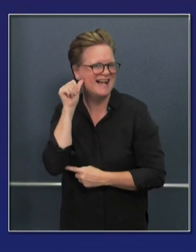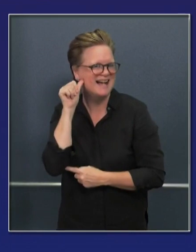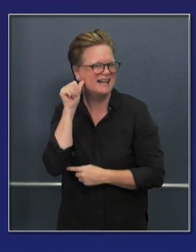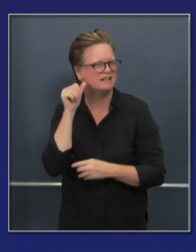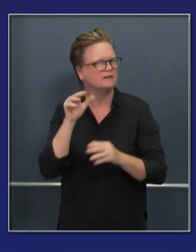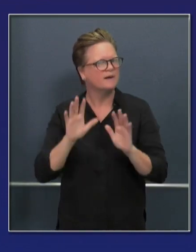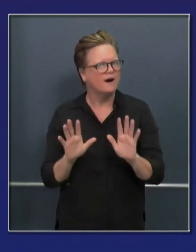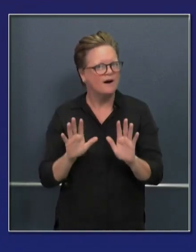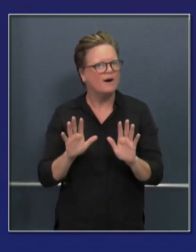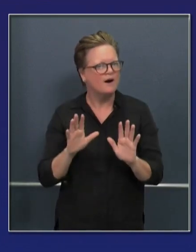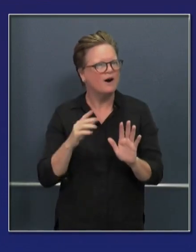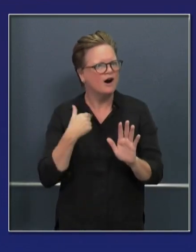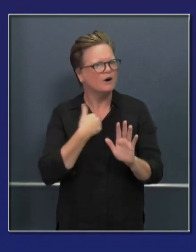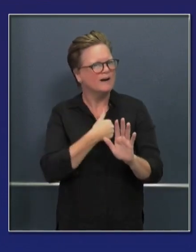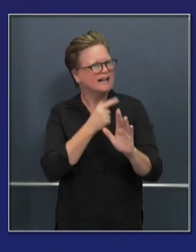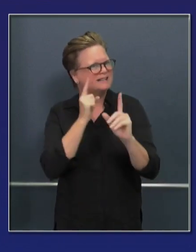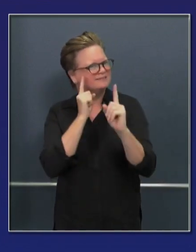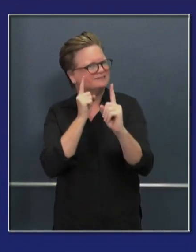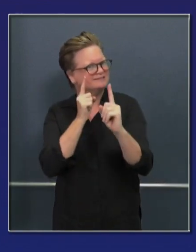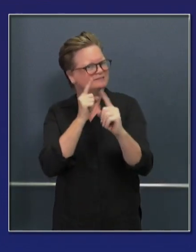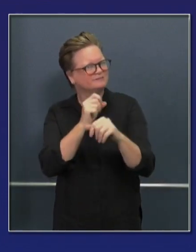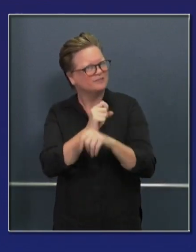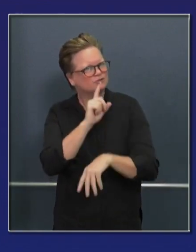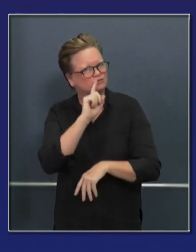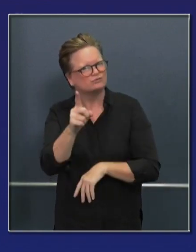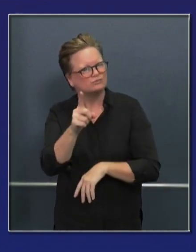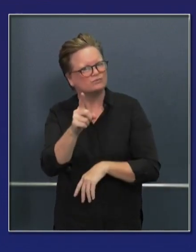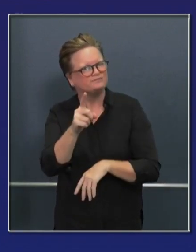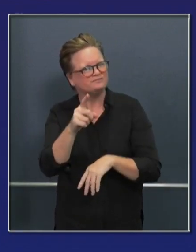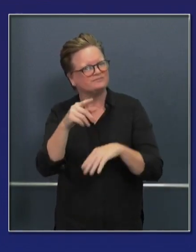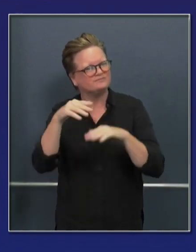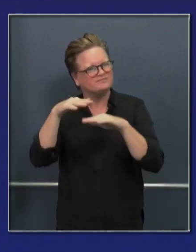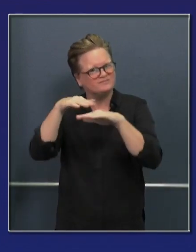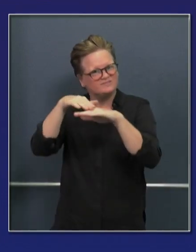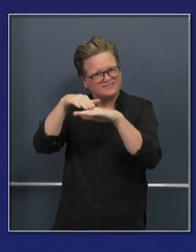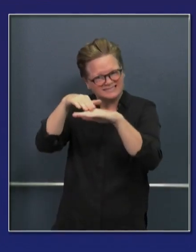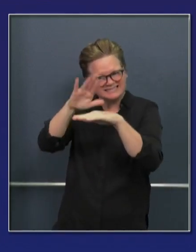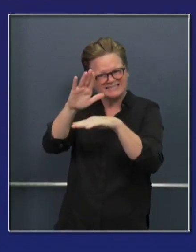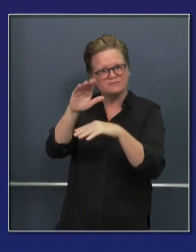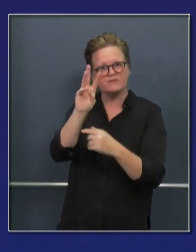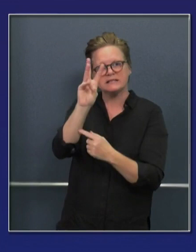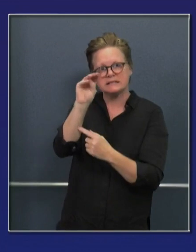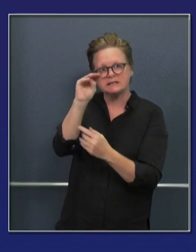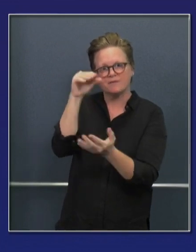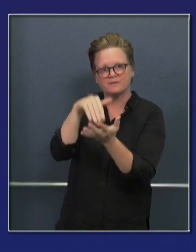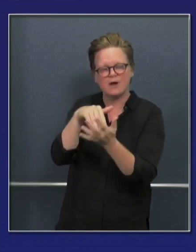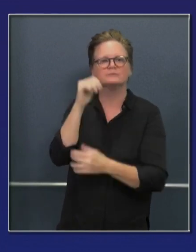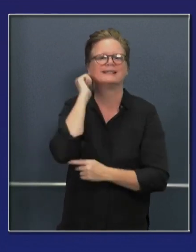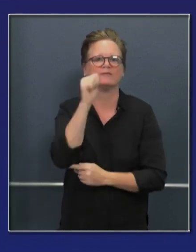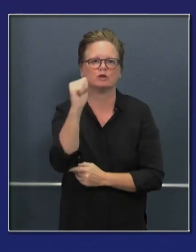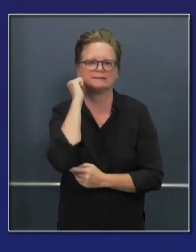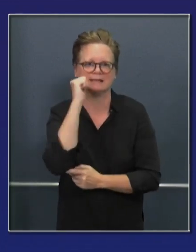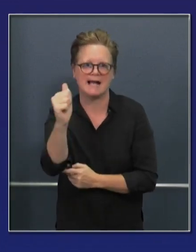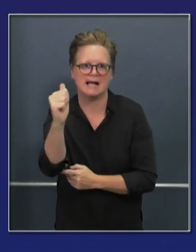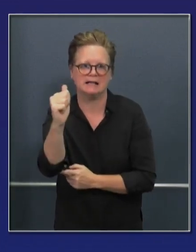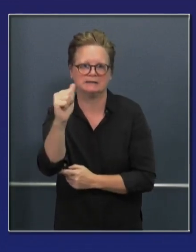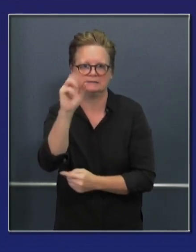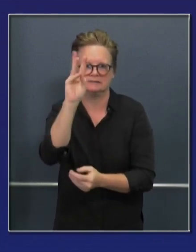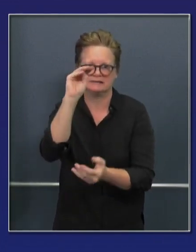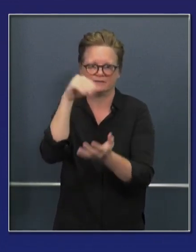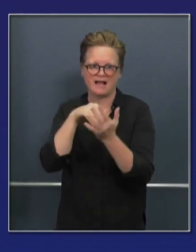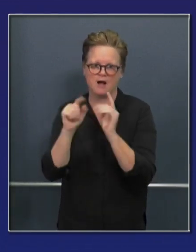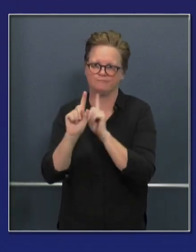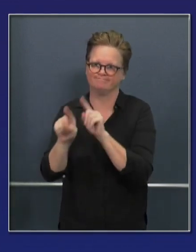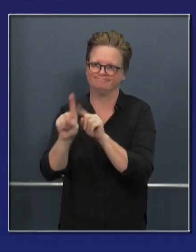roughly 60,000 tests on any given day. We're seeing the positivity rates remain fairly stable. They go up, they